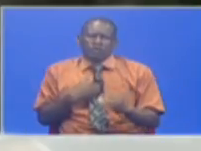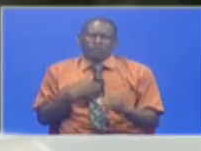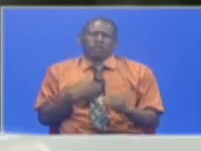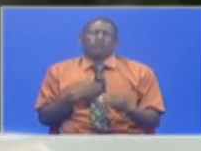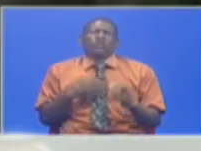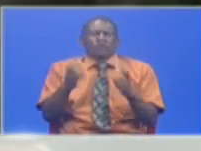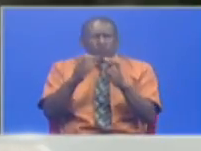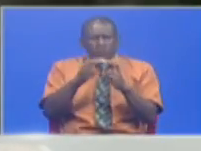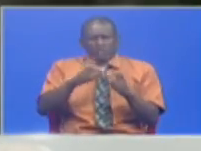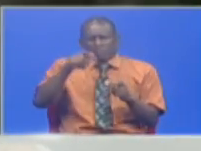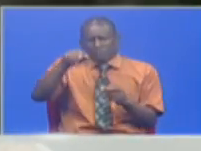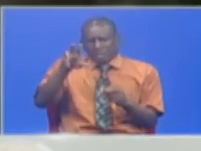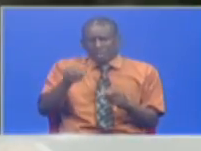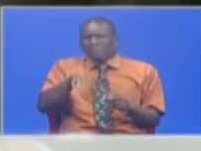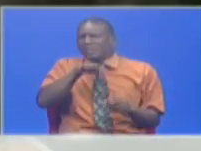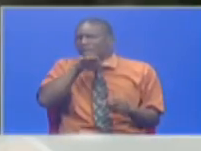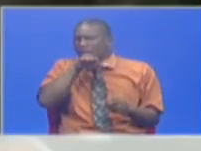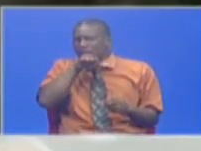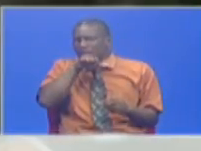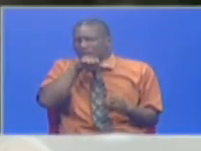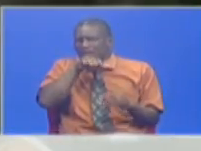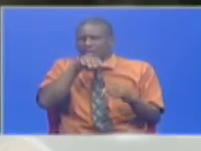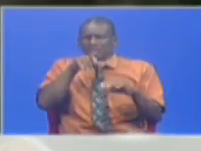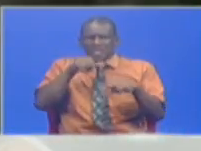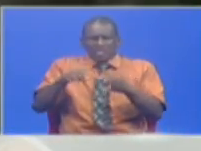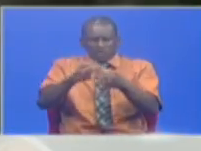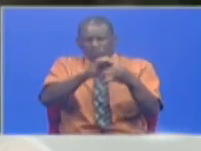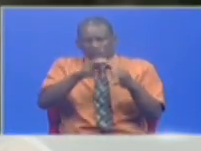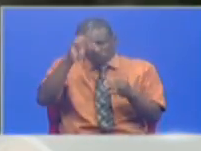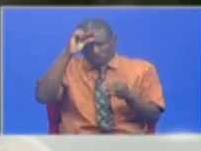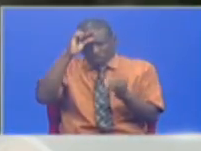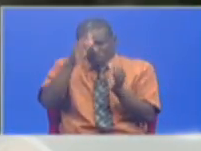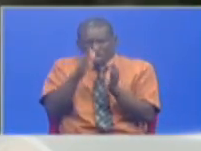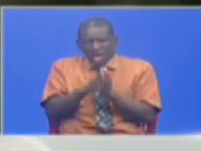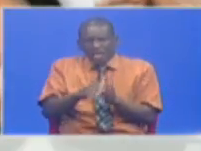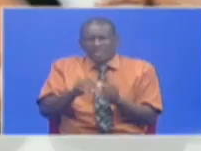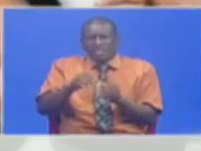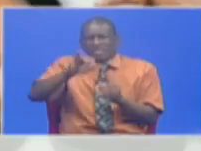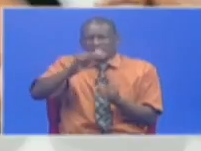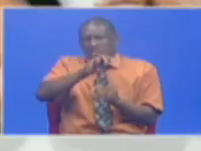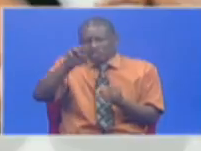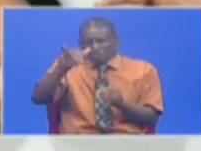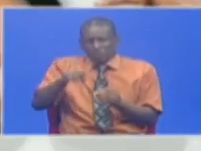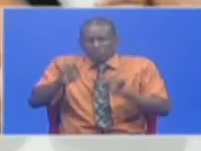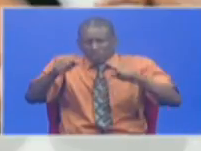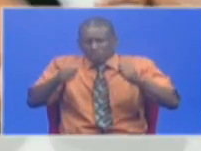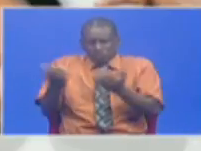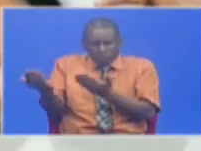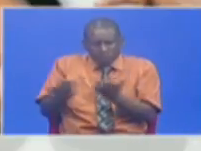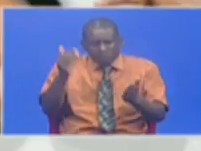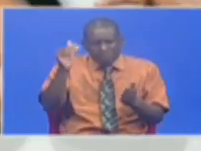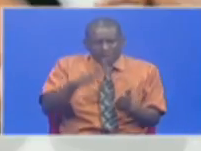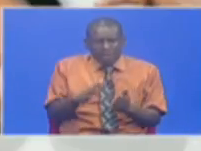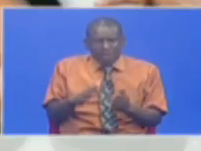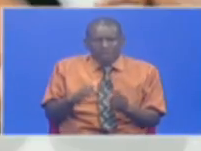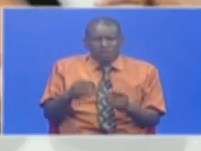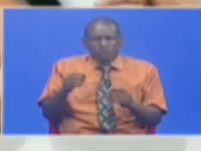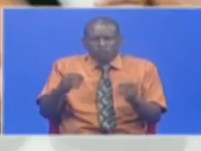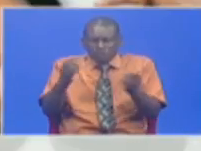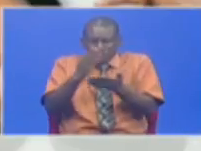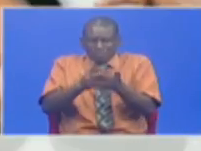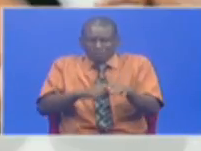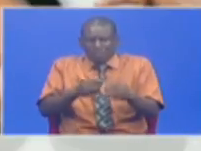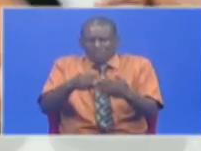Prime Minister Raila Odinga in the coalition government and was able to get it back on track, albeit for a while, before